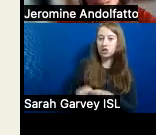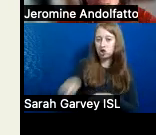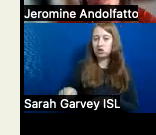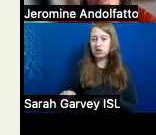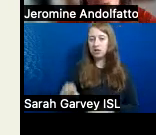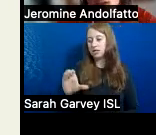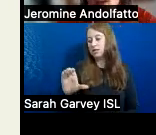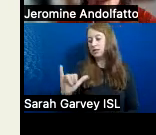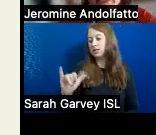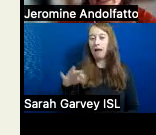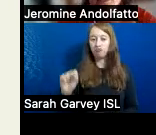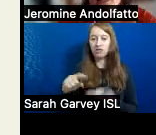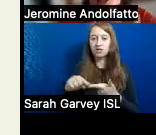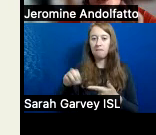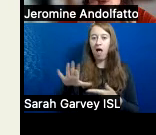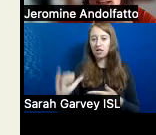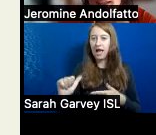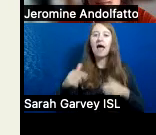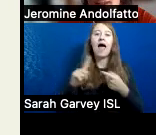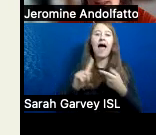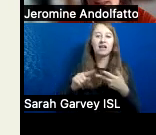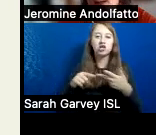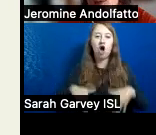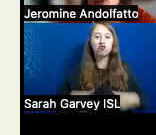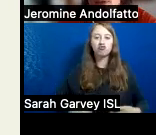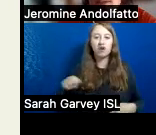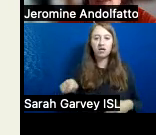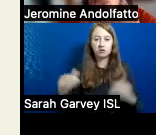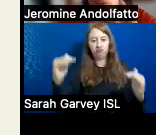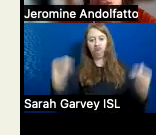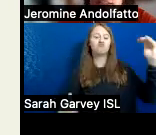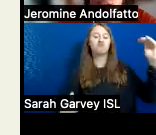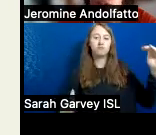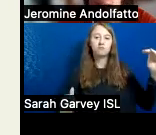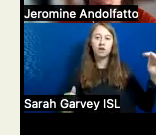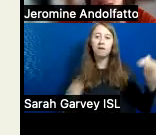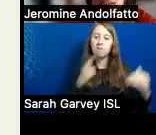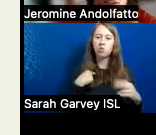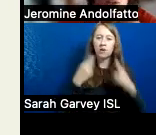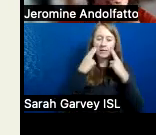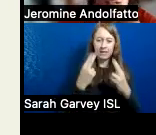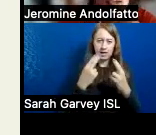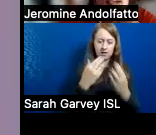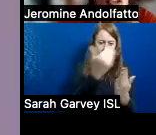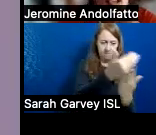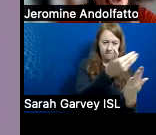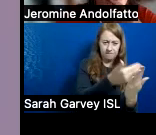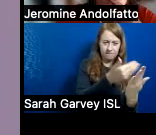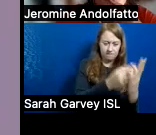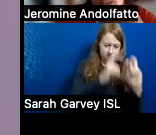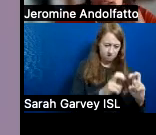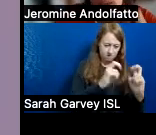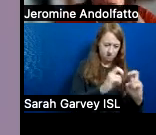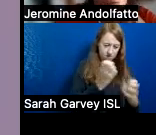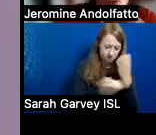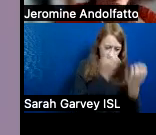women in national assemblies and also a bit, the legislation passed, etc.